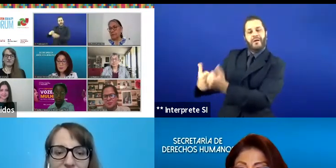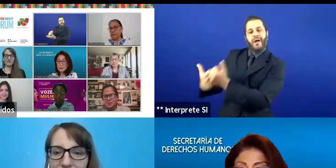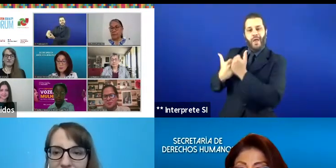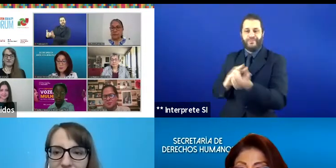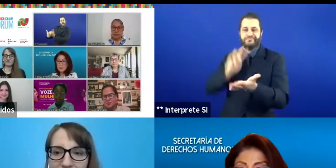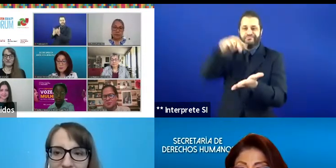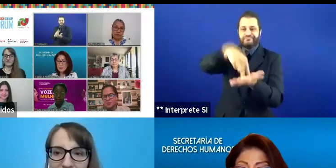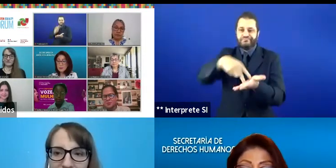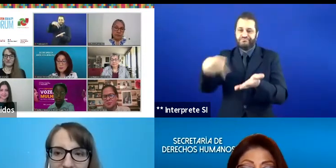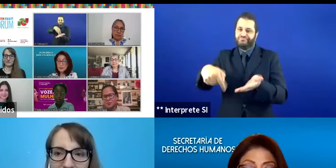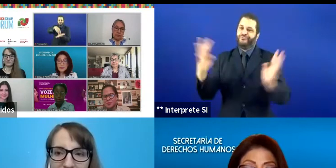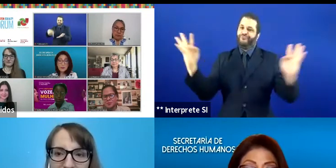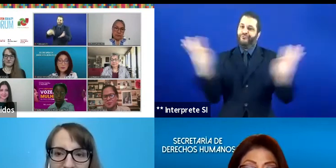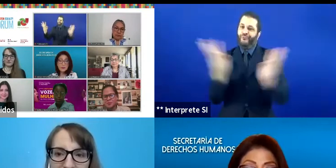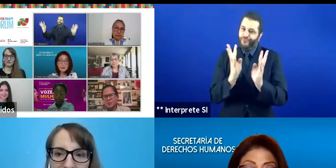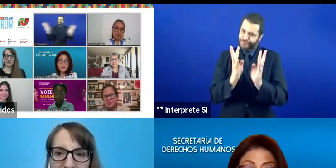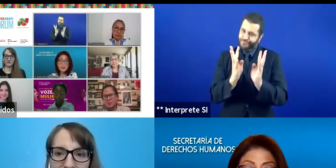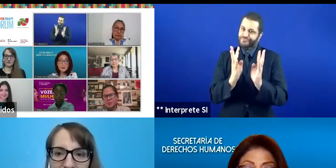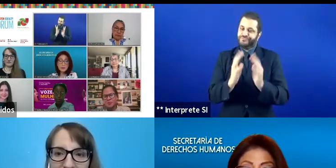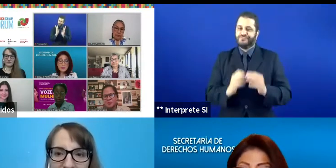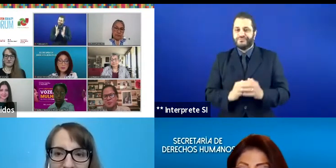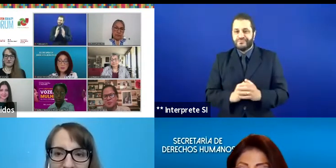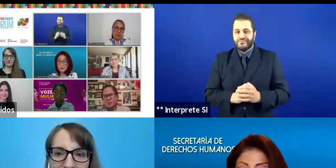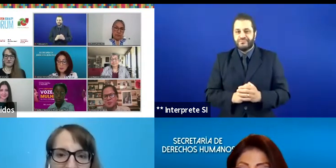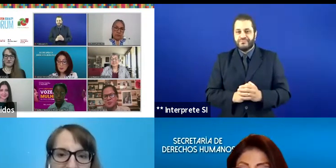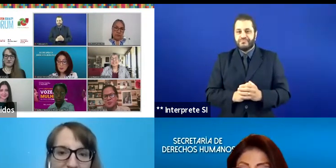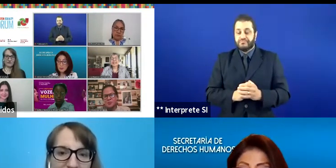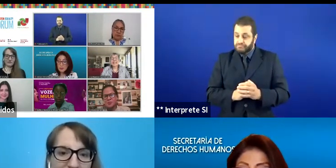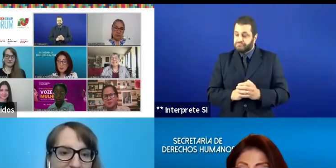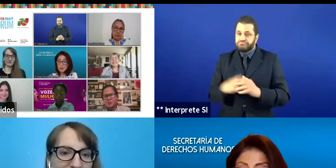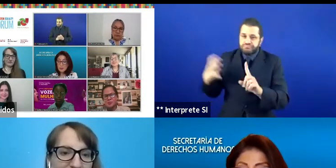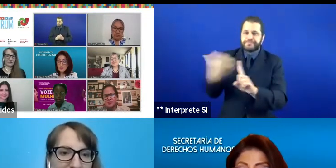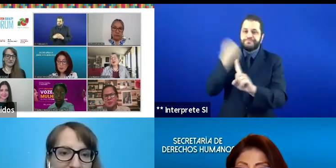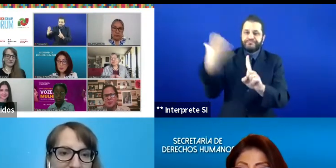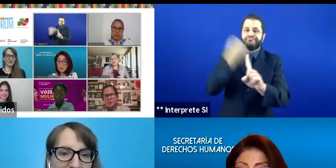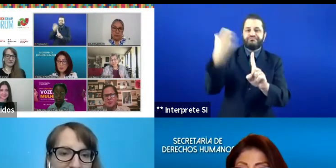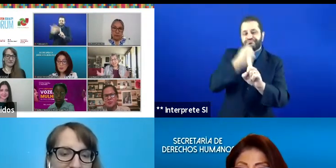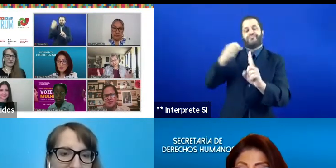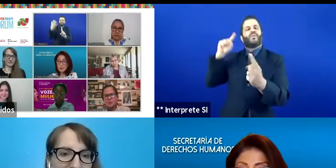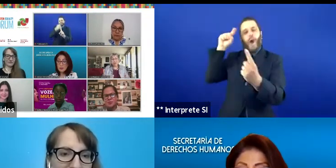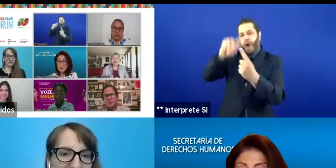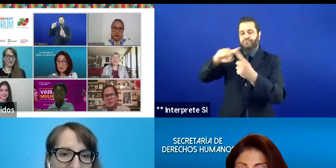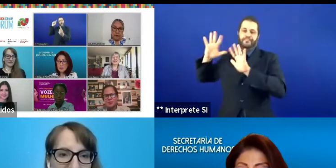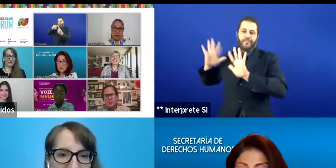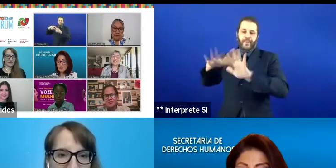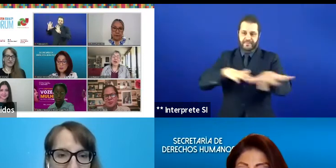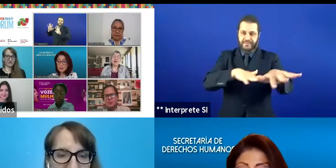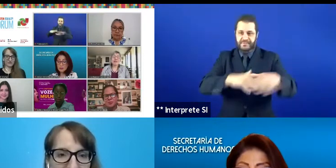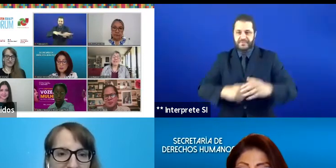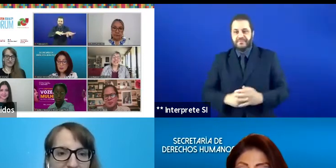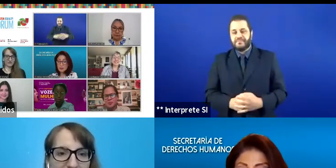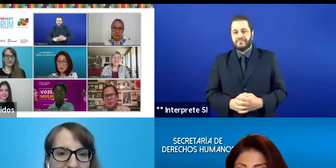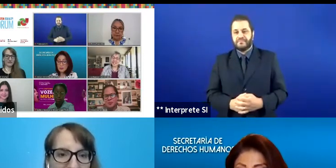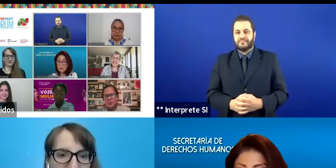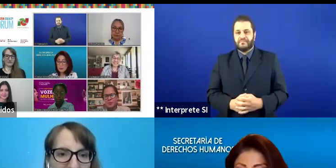Foro Generación e Igualdad para llegar a la acción. Thank you so much to Mexico for kicking this off. And it